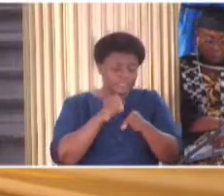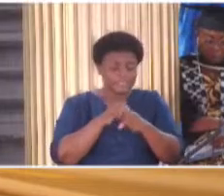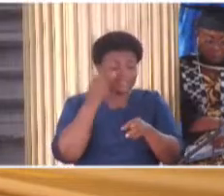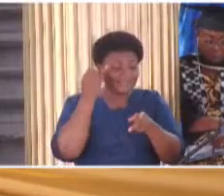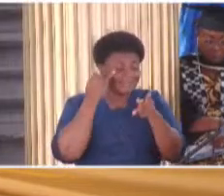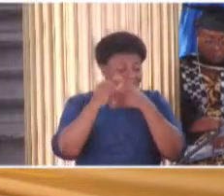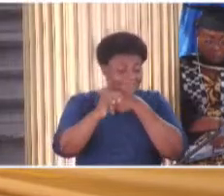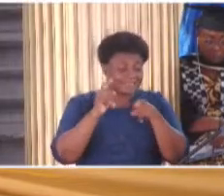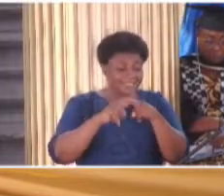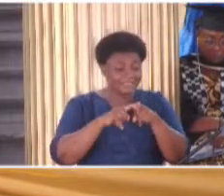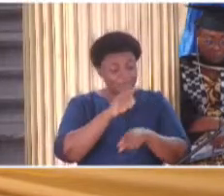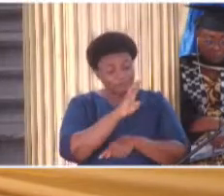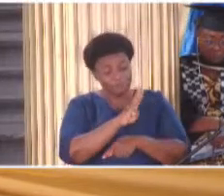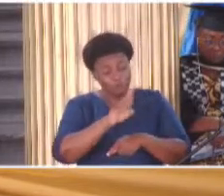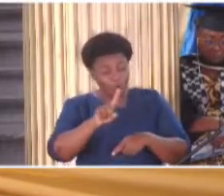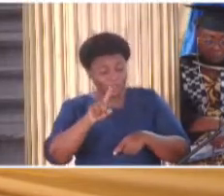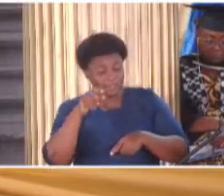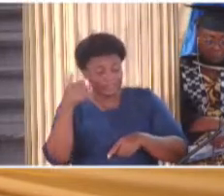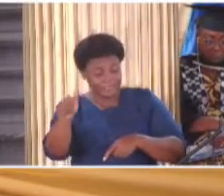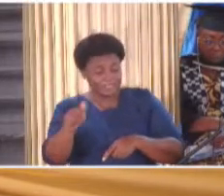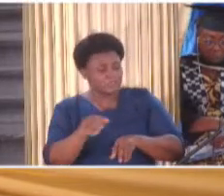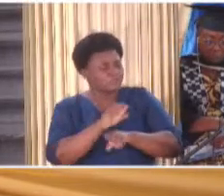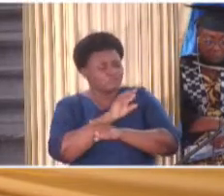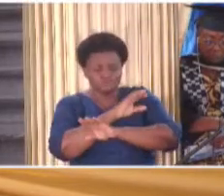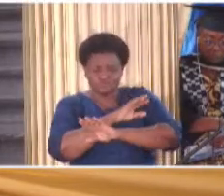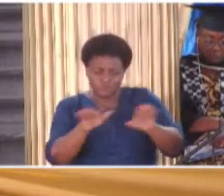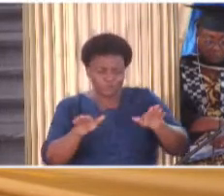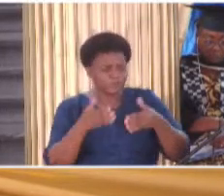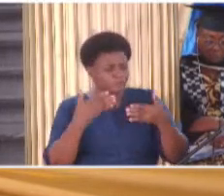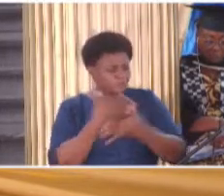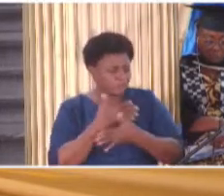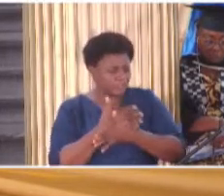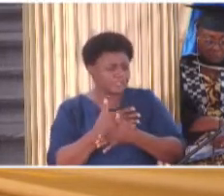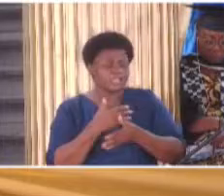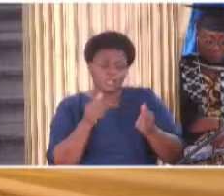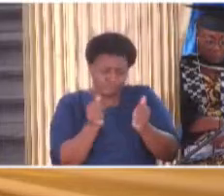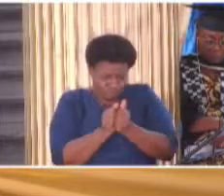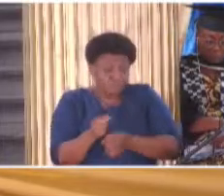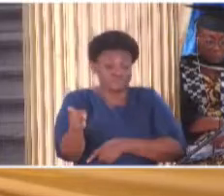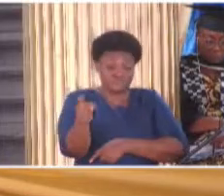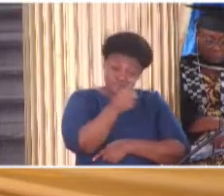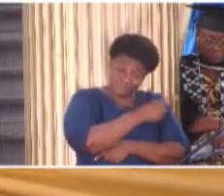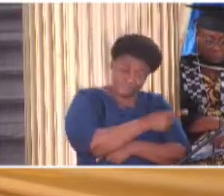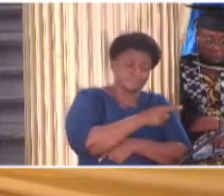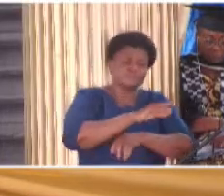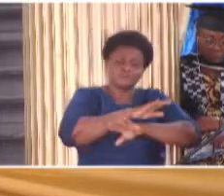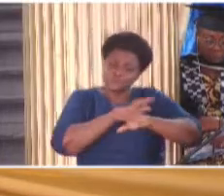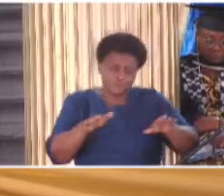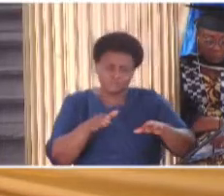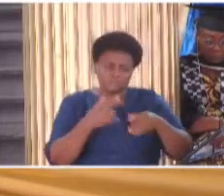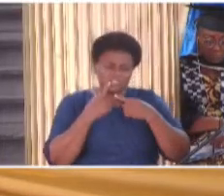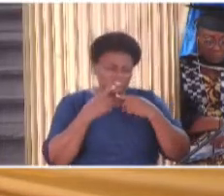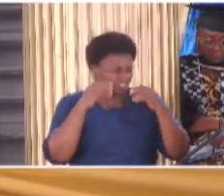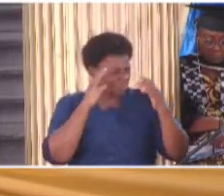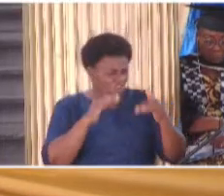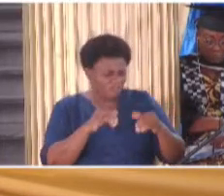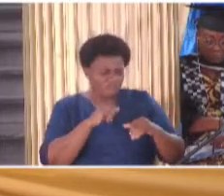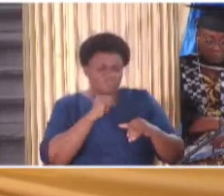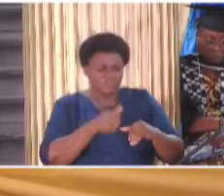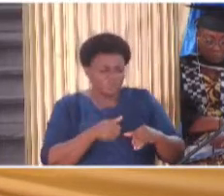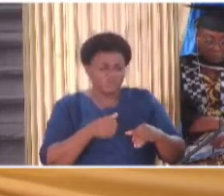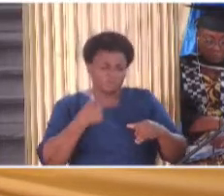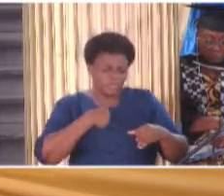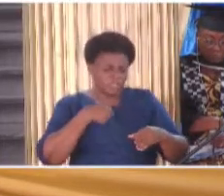41, verse 10. So do not fear, for I am with you. Do not be dismayed, for I am your